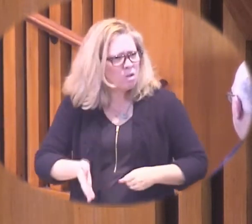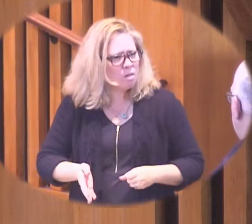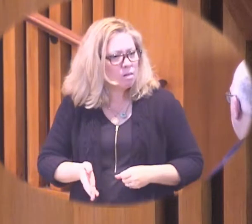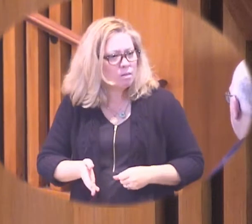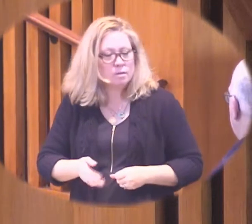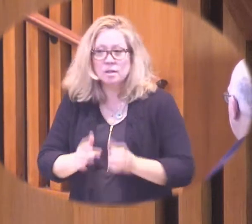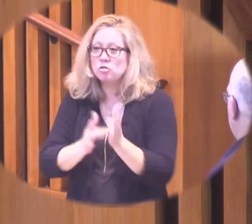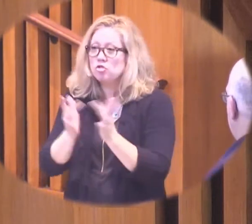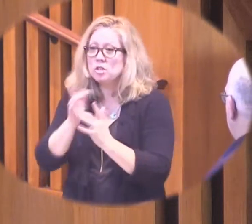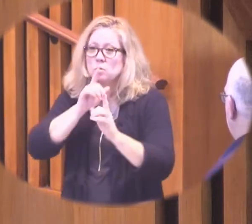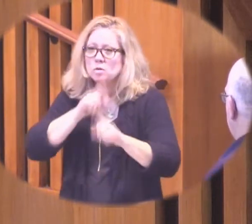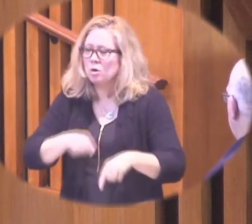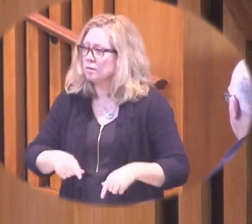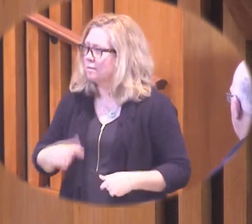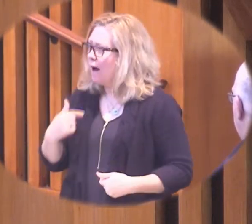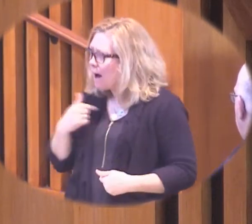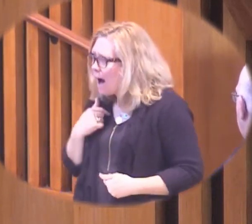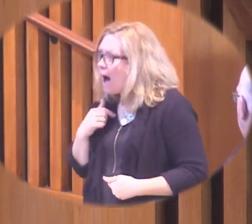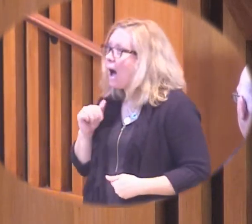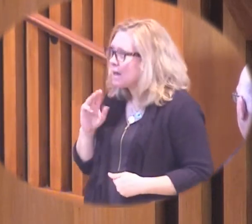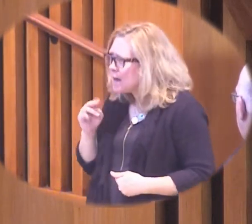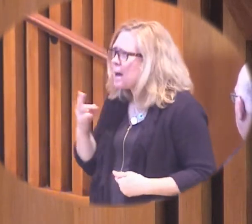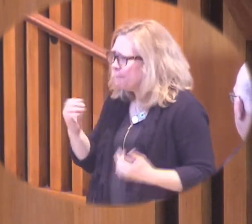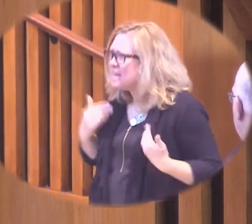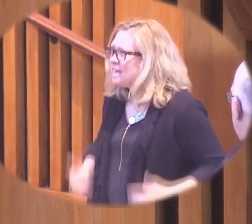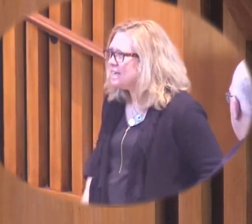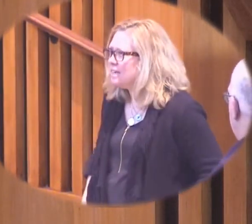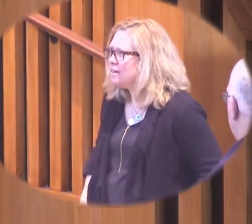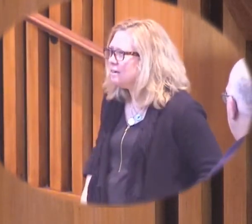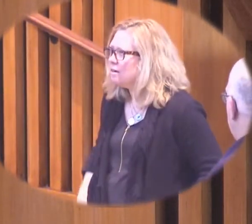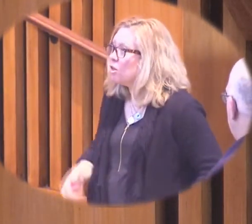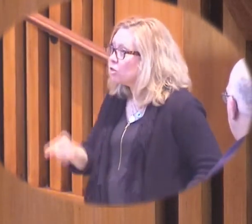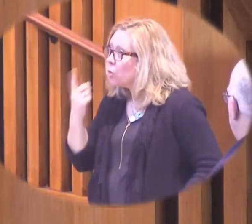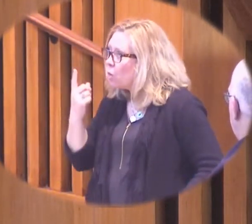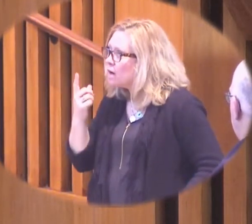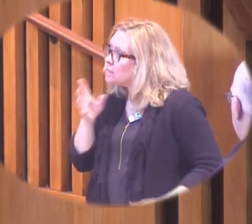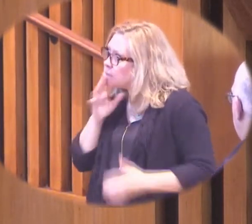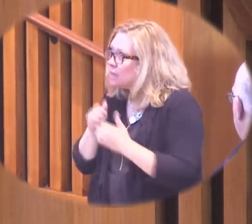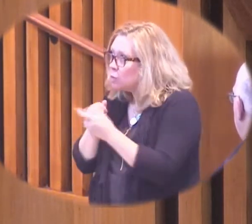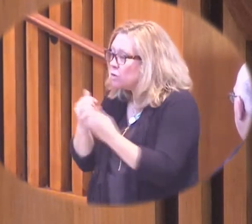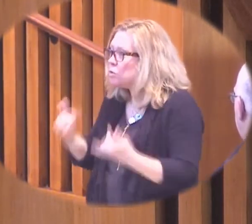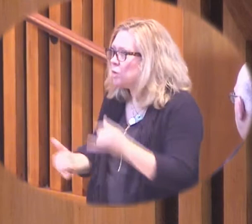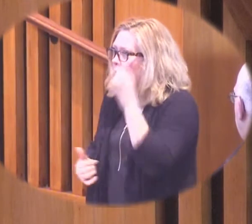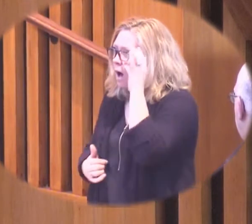her, I am he, the one speaking with you.